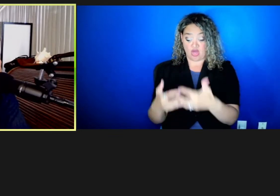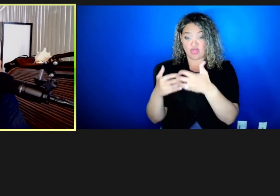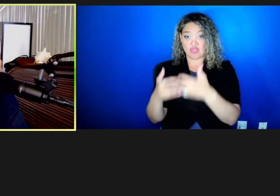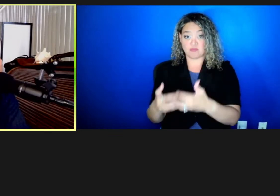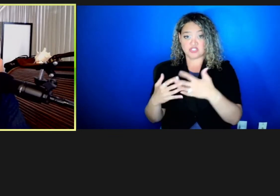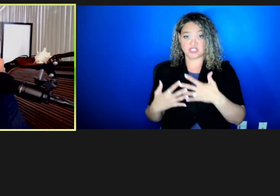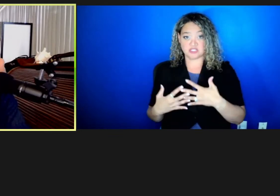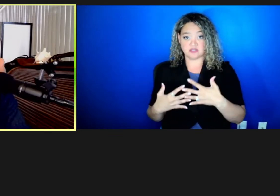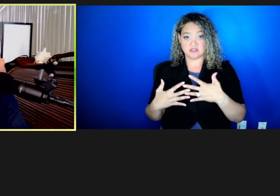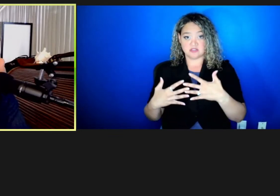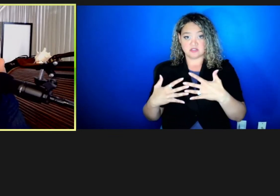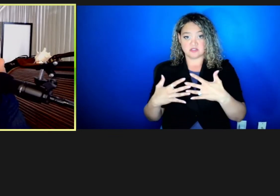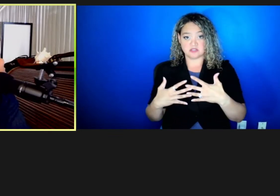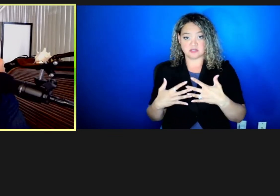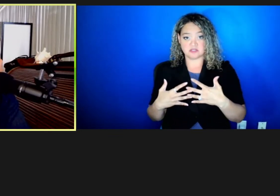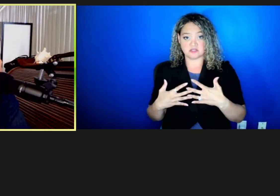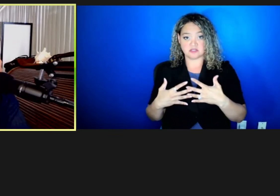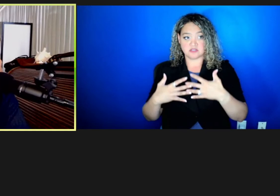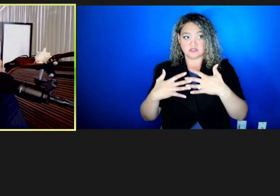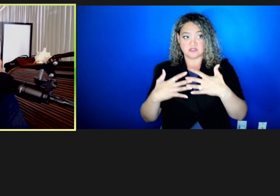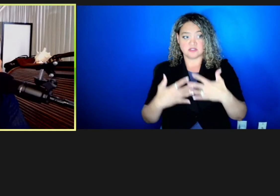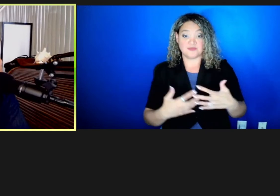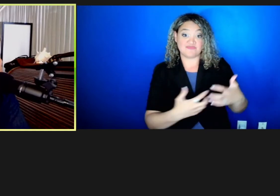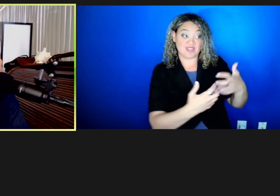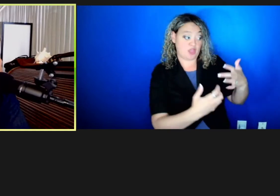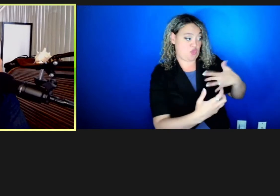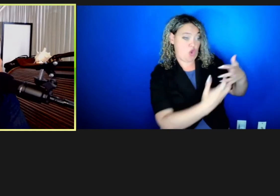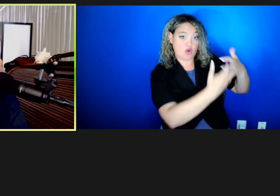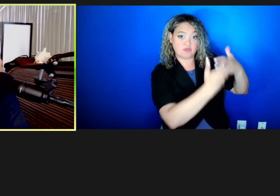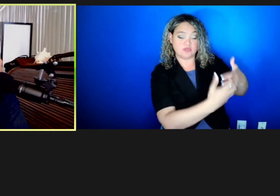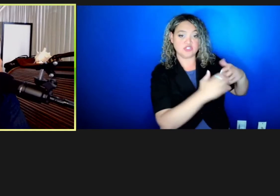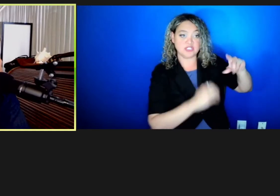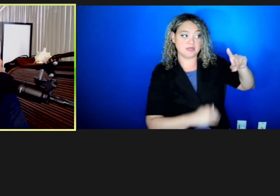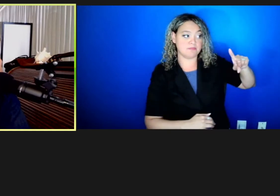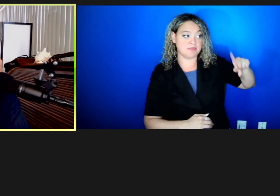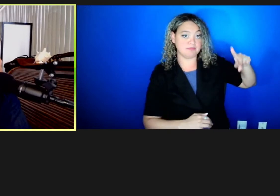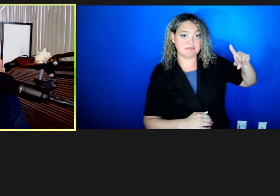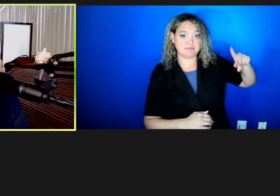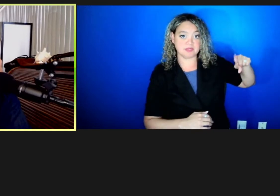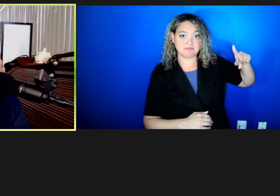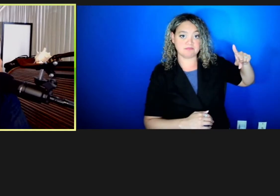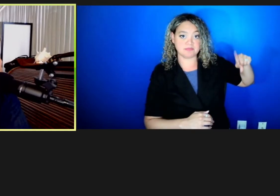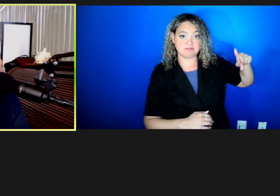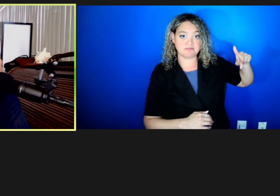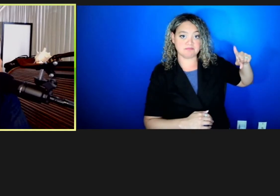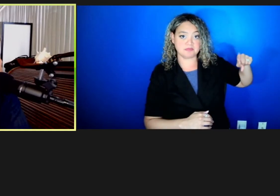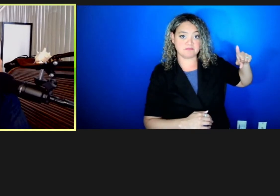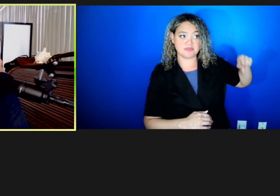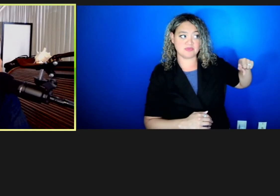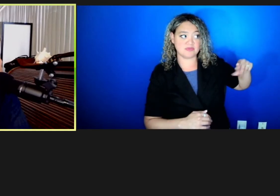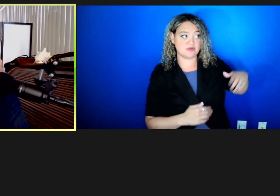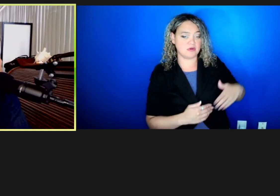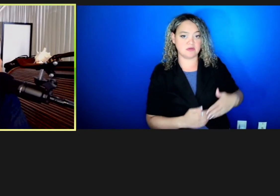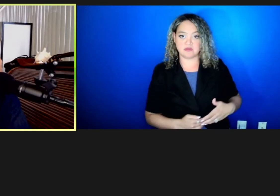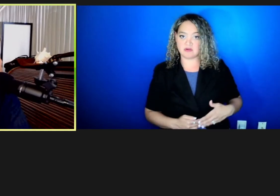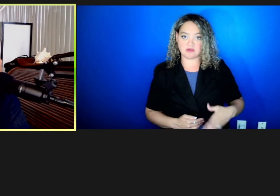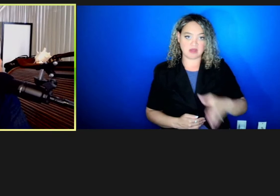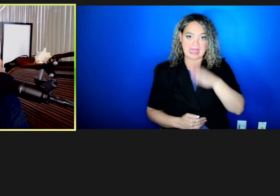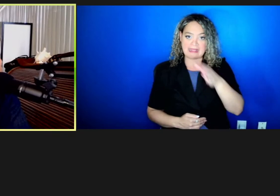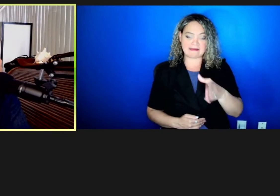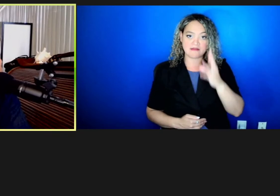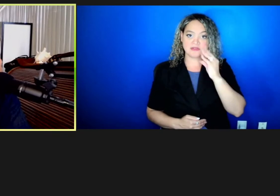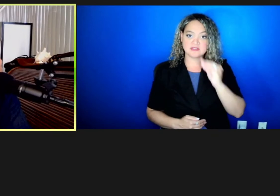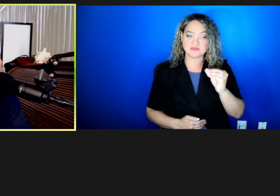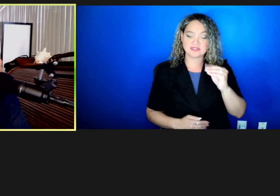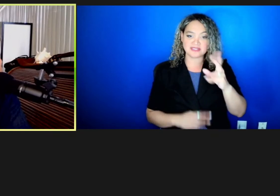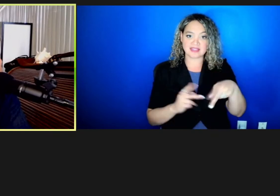and the regular beeping of several machines created a sound tableau unlike anything I had ever heard.